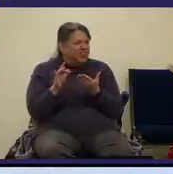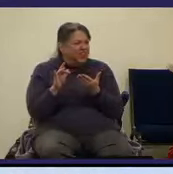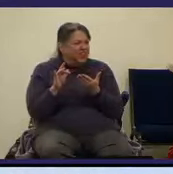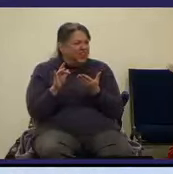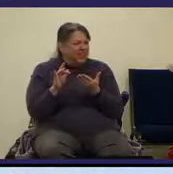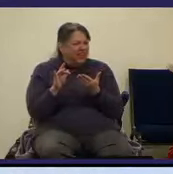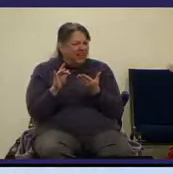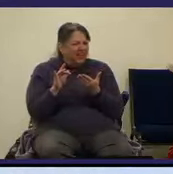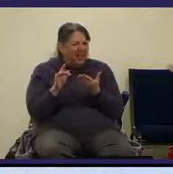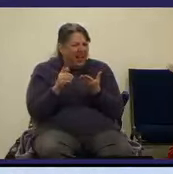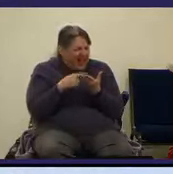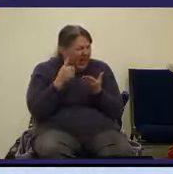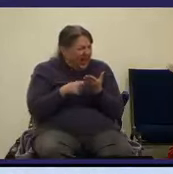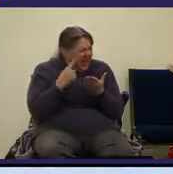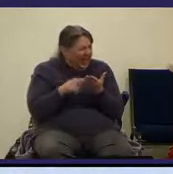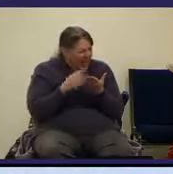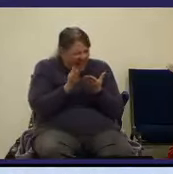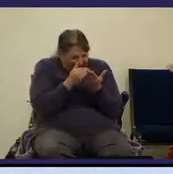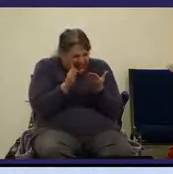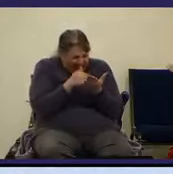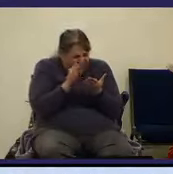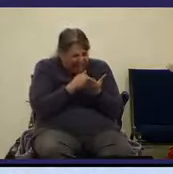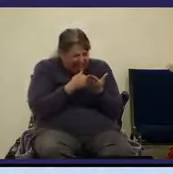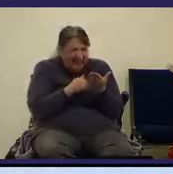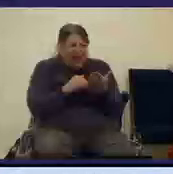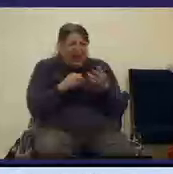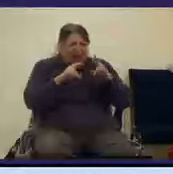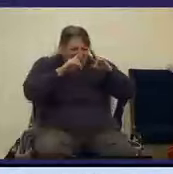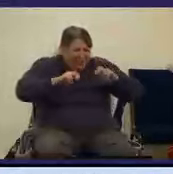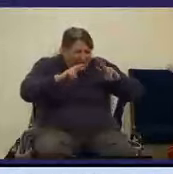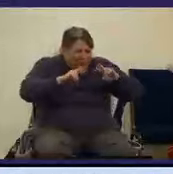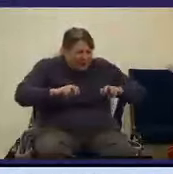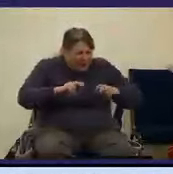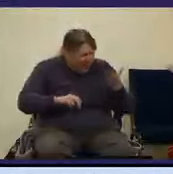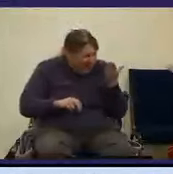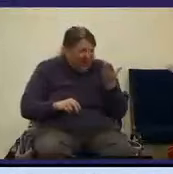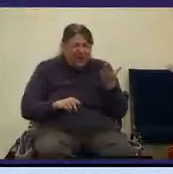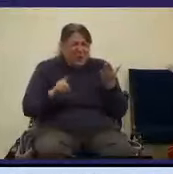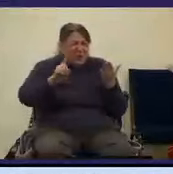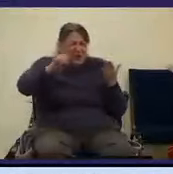And I searched to make sure, but I didn't see it.